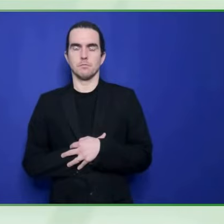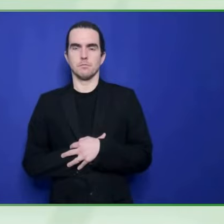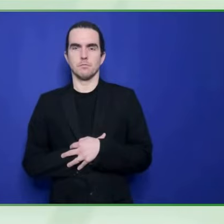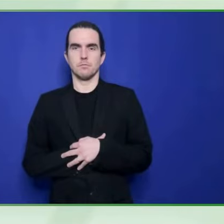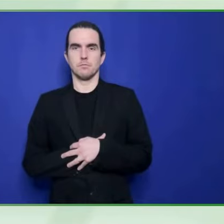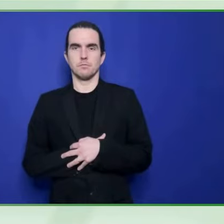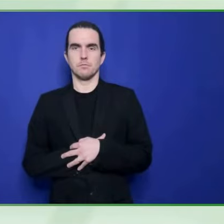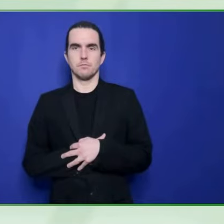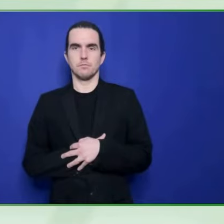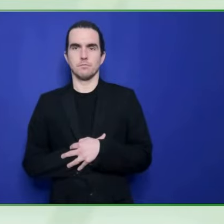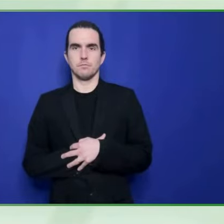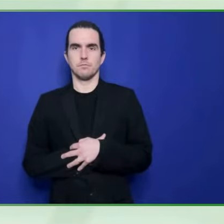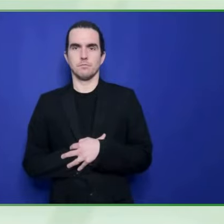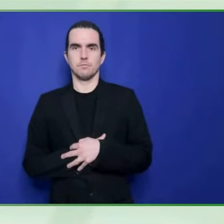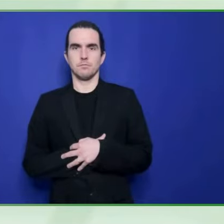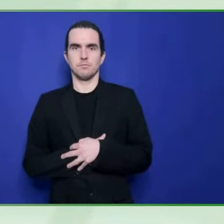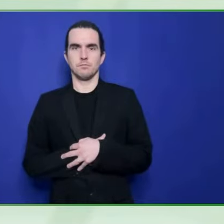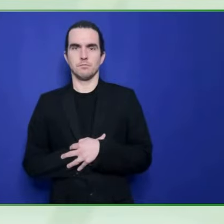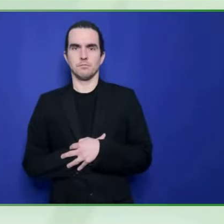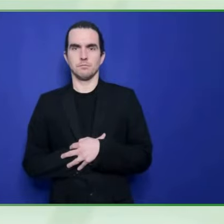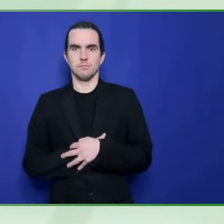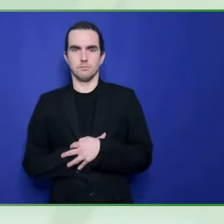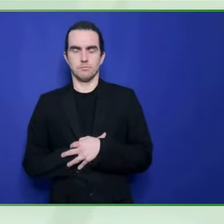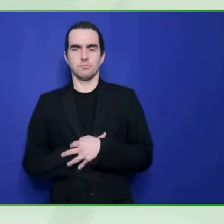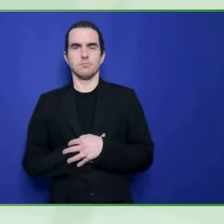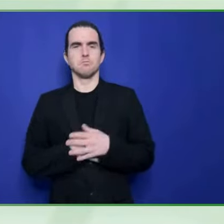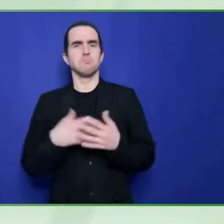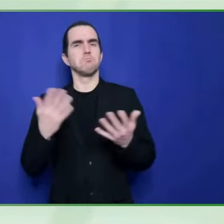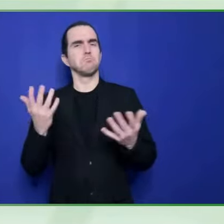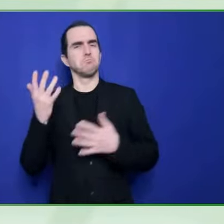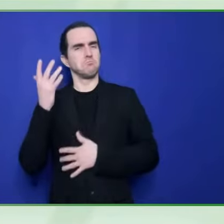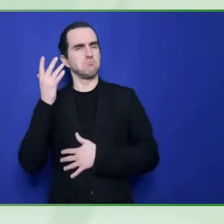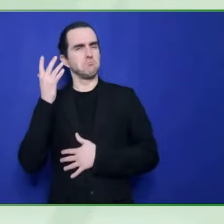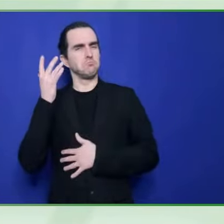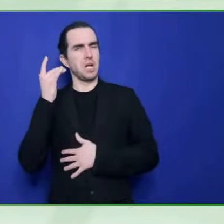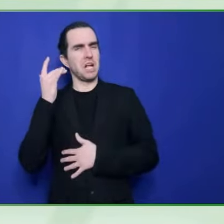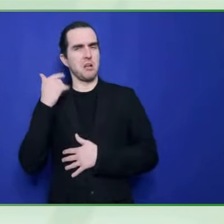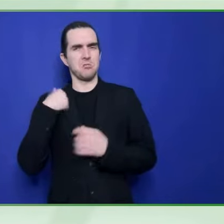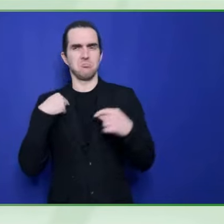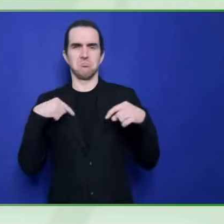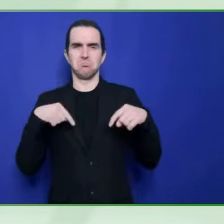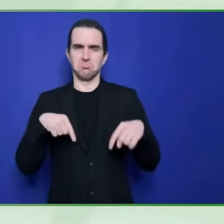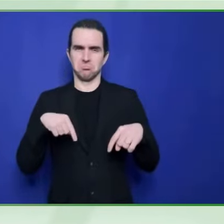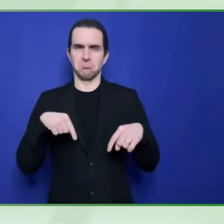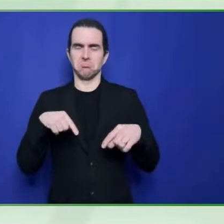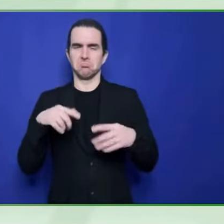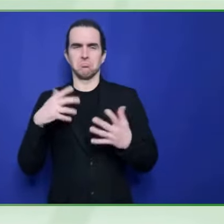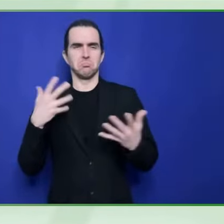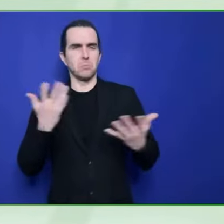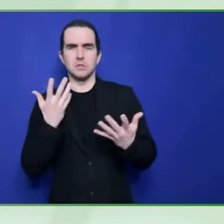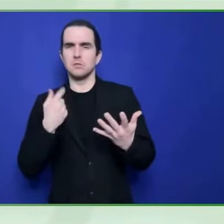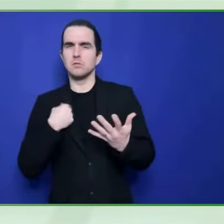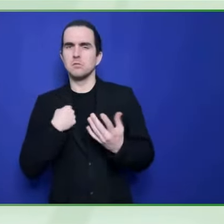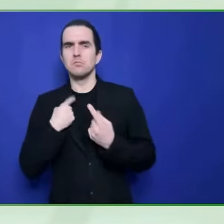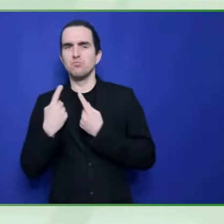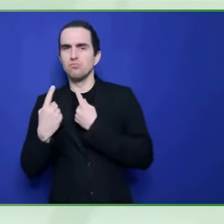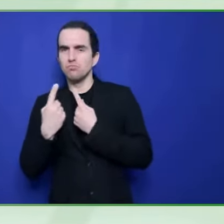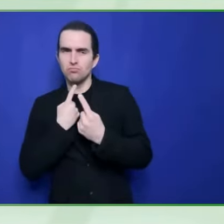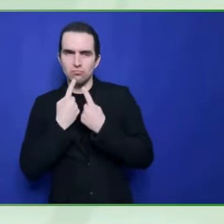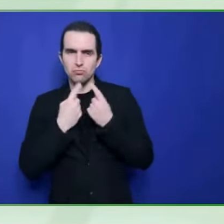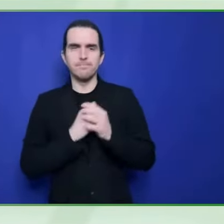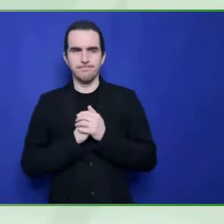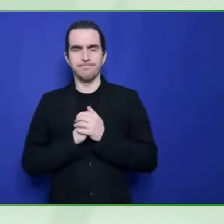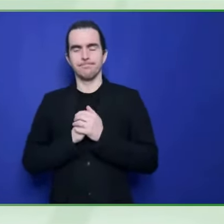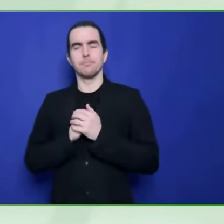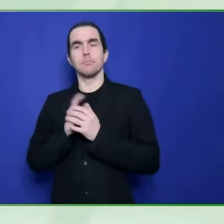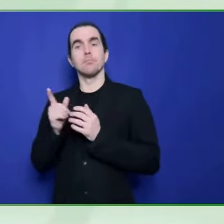with Sidewalks, actually began in 2013 when I moved to Seattle with my daughter who uses a wheelchair. And we